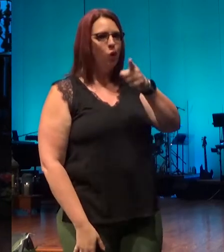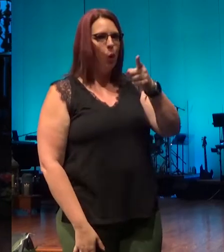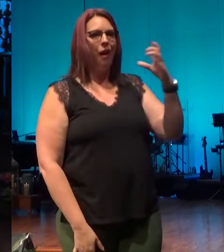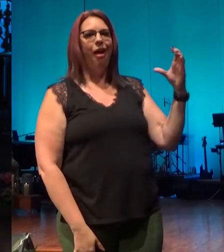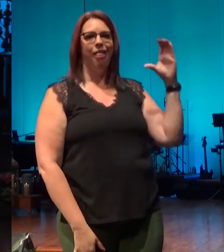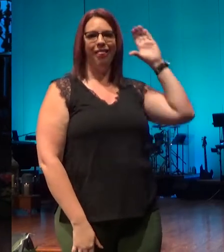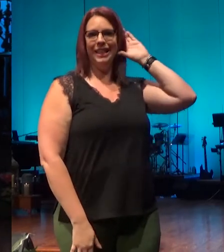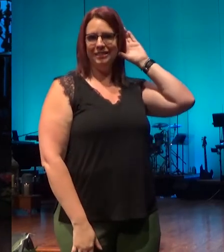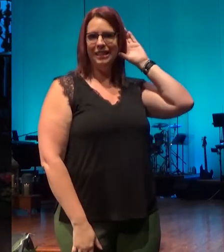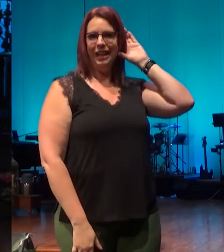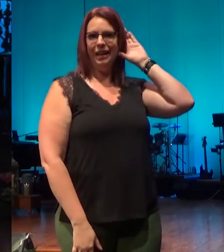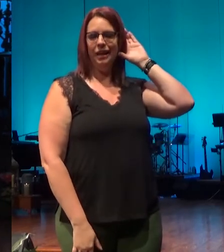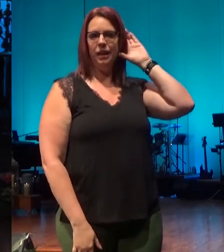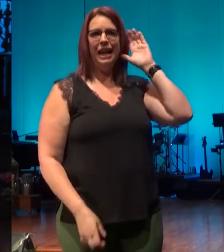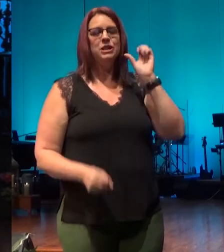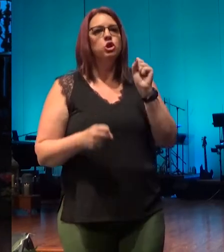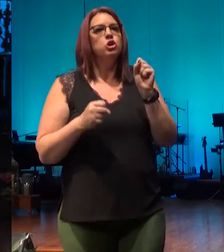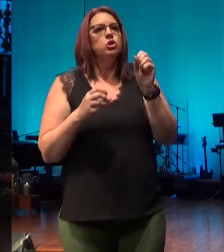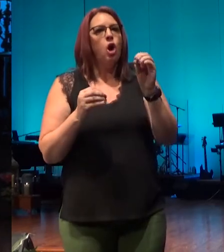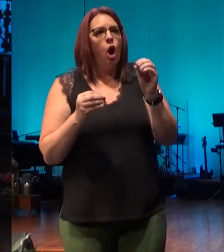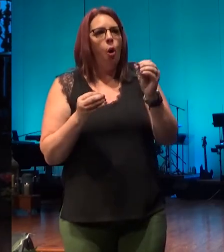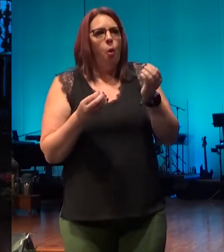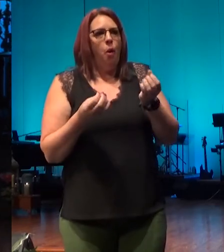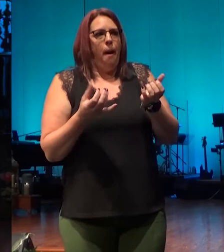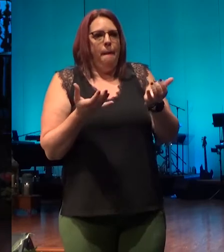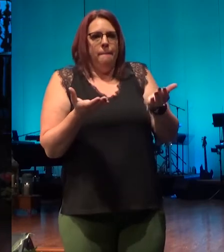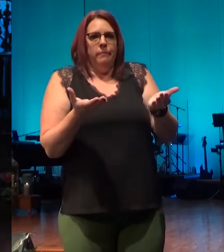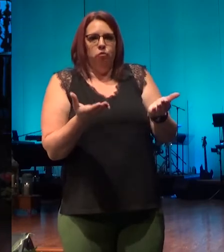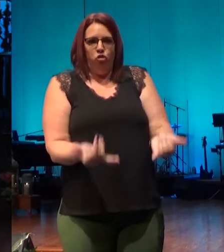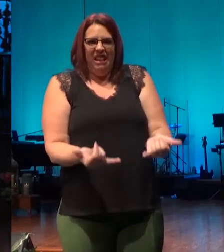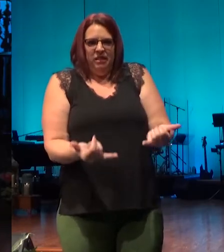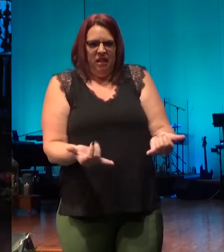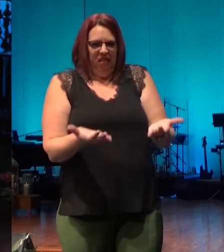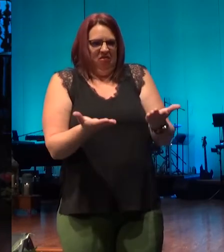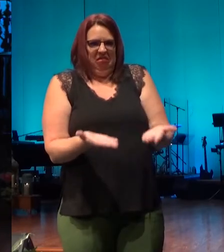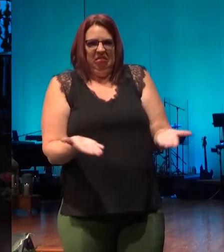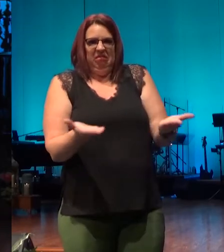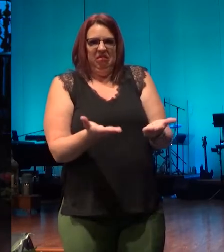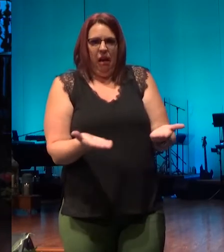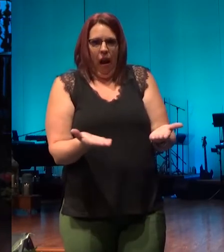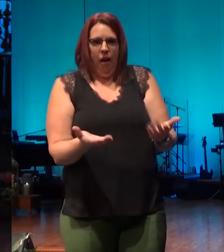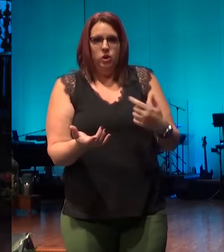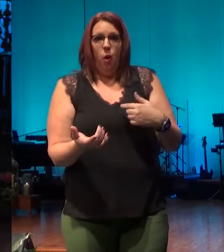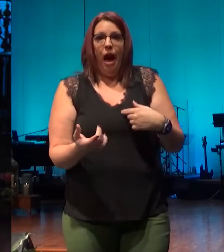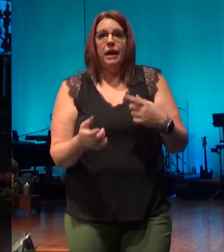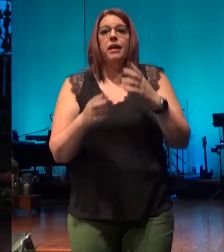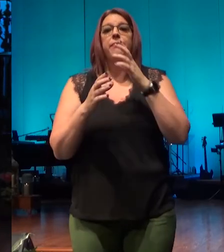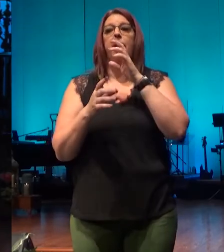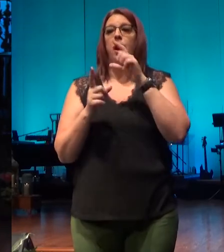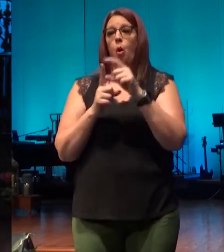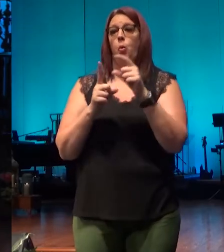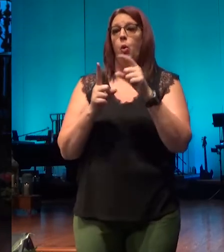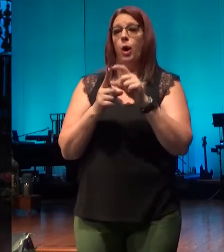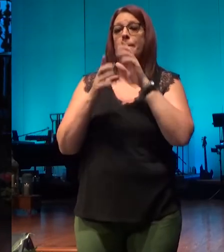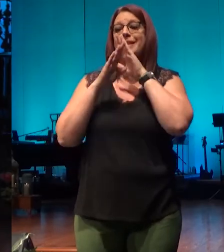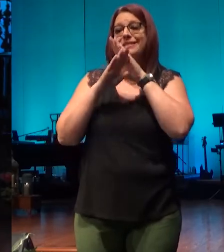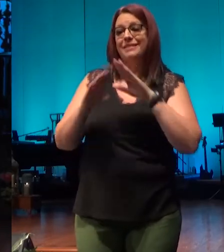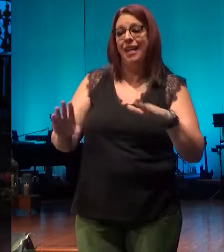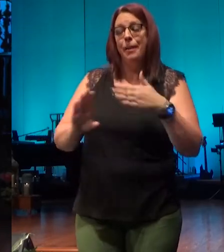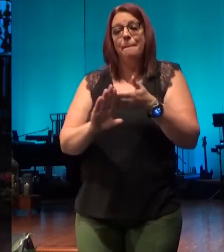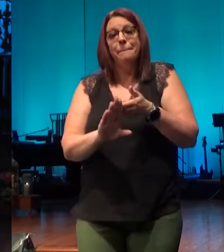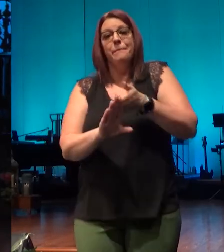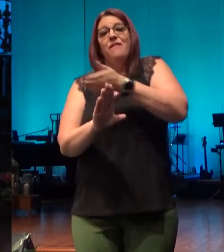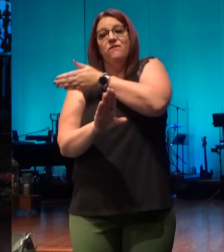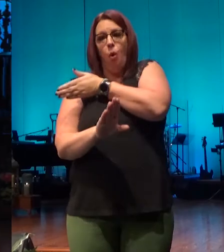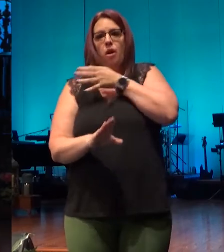being so present to each other that I can even let a word be silent before I speak, that I can hear, I